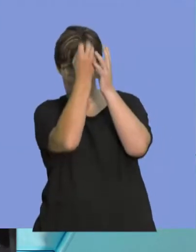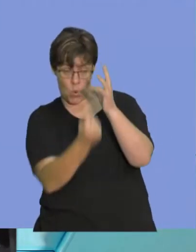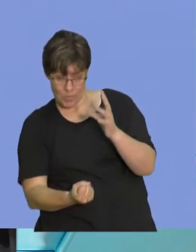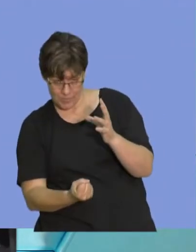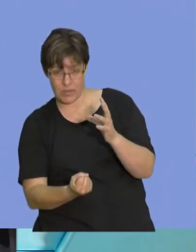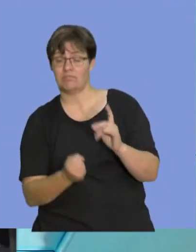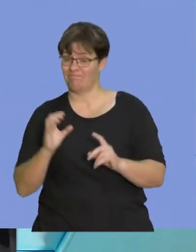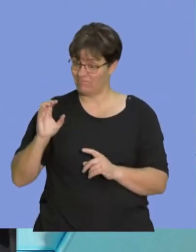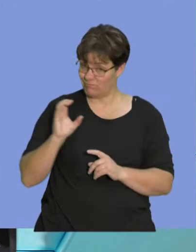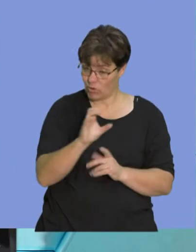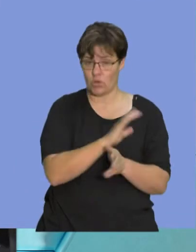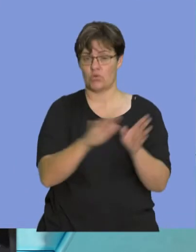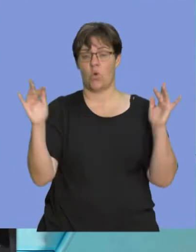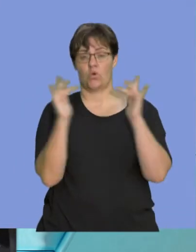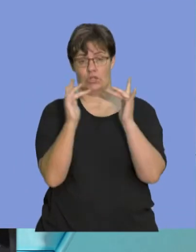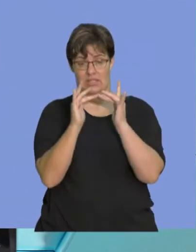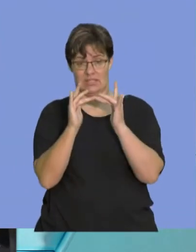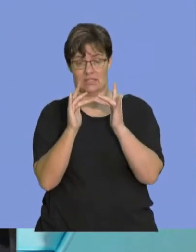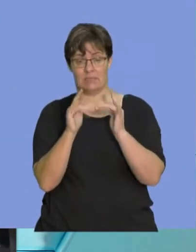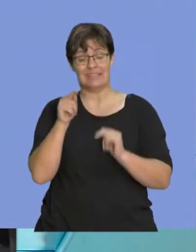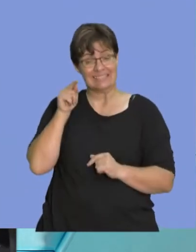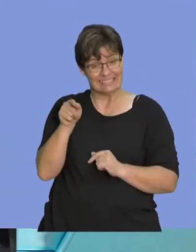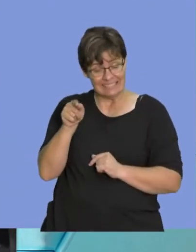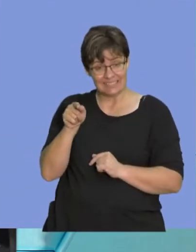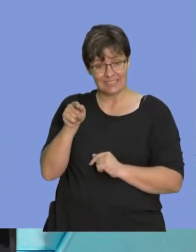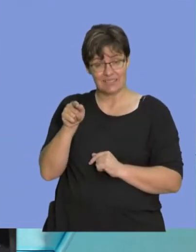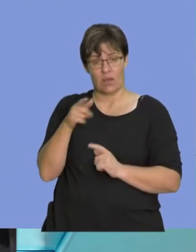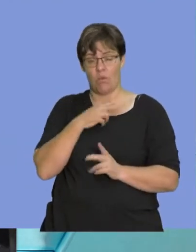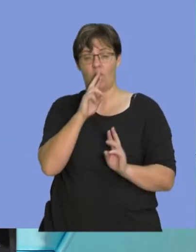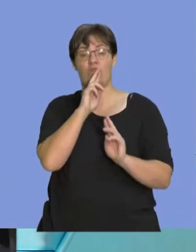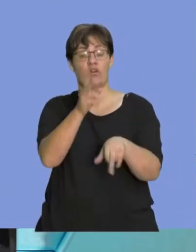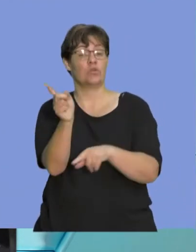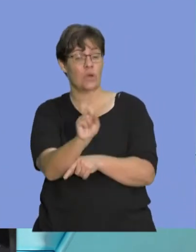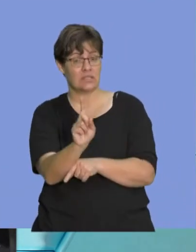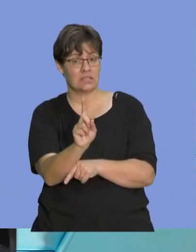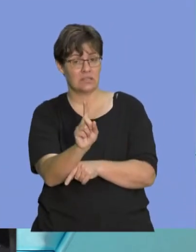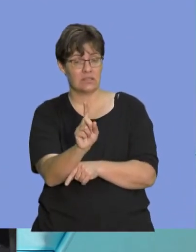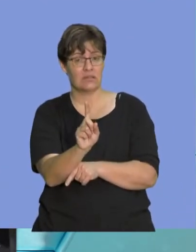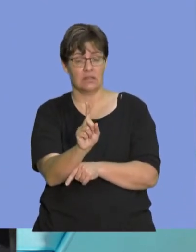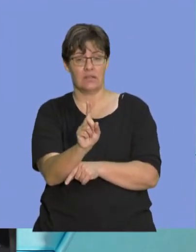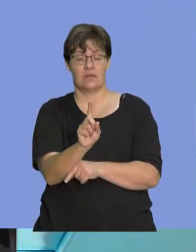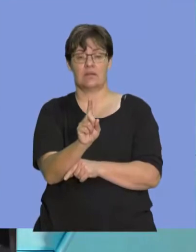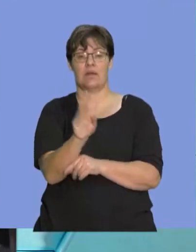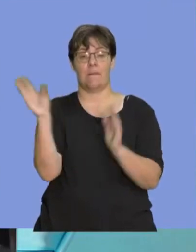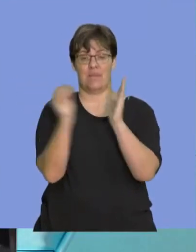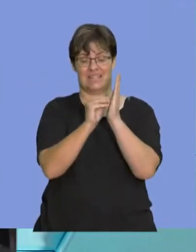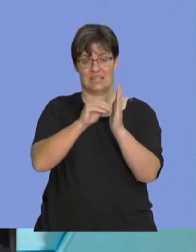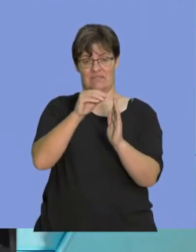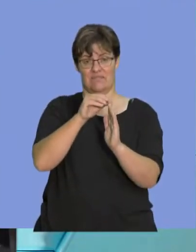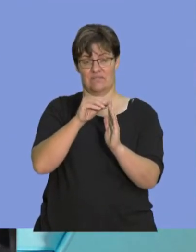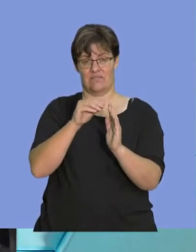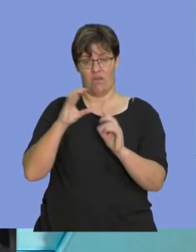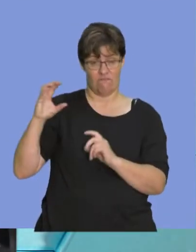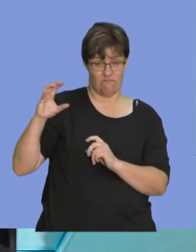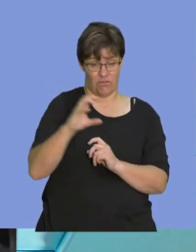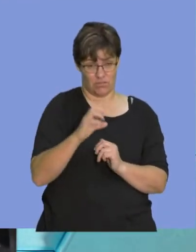gravitational force is also a non-contact force. But in this case, we're specifically referring to the magnetic force.